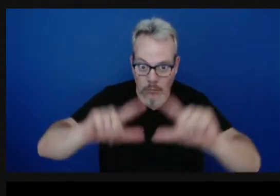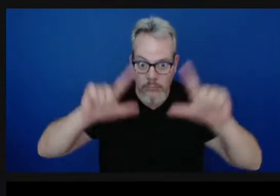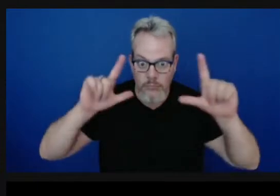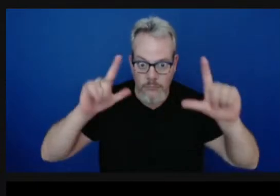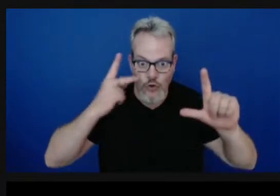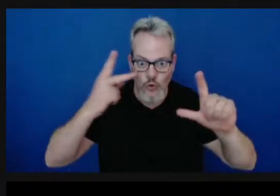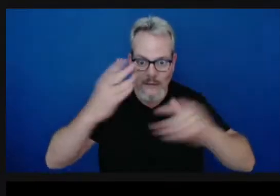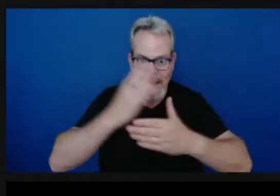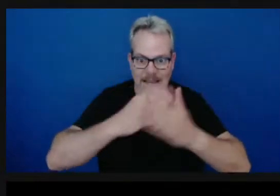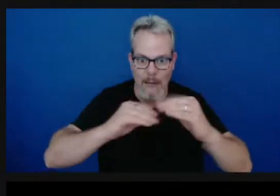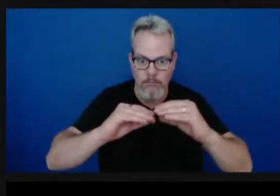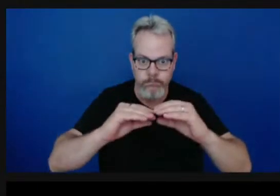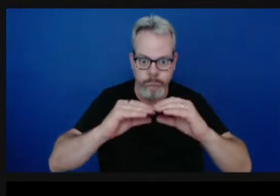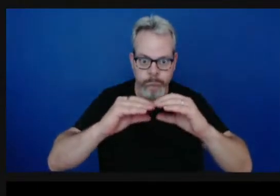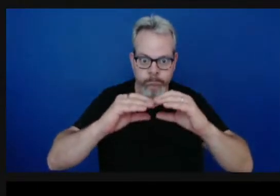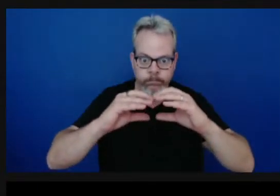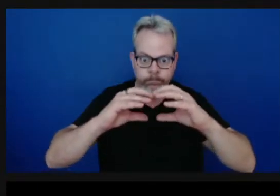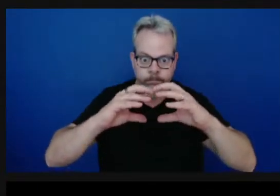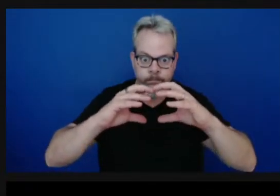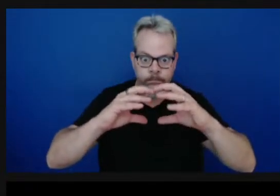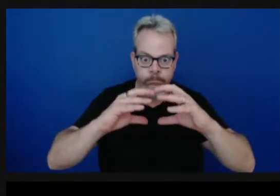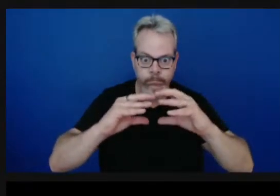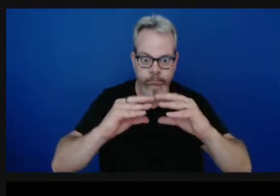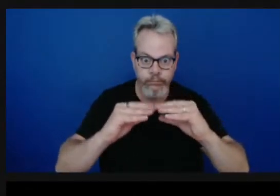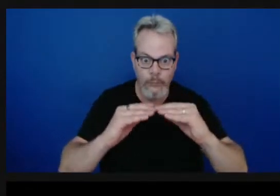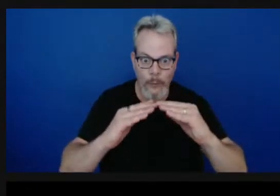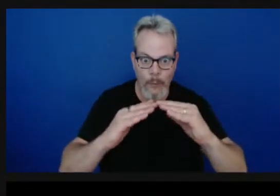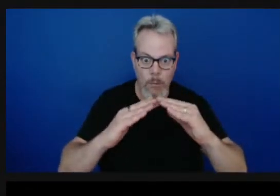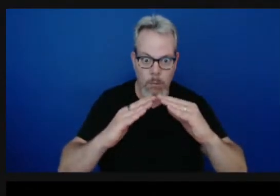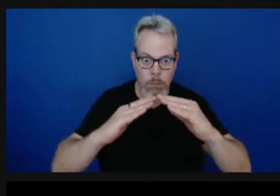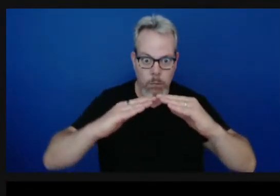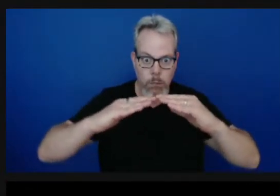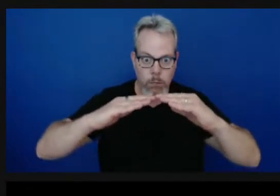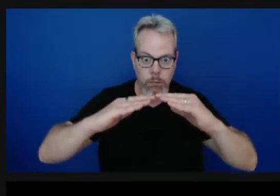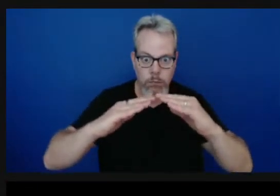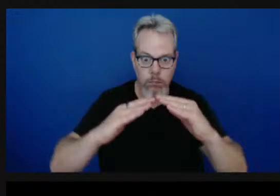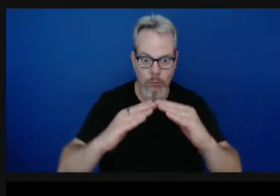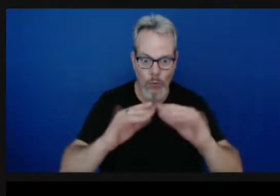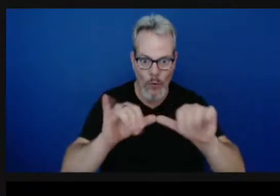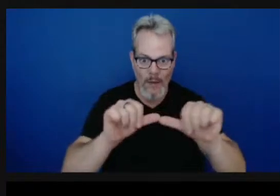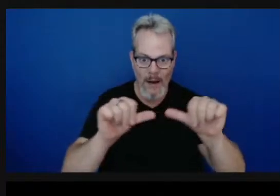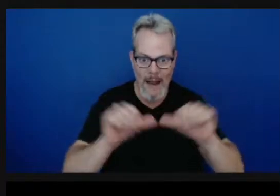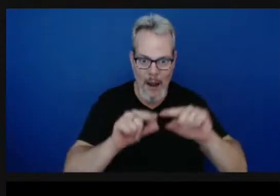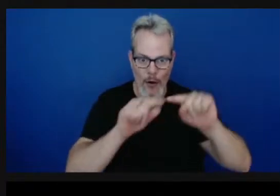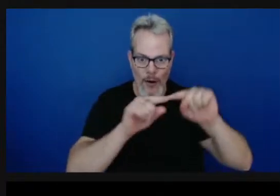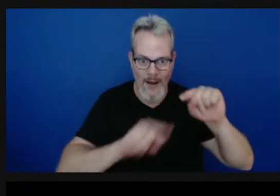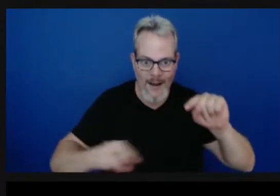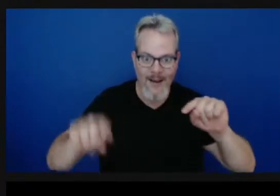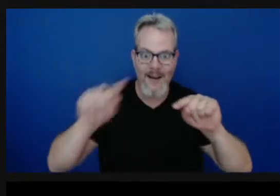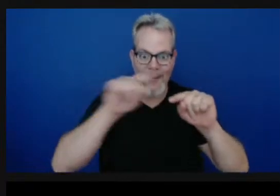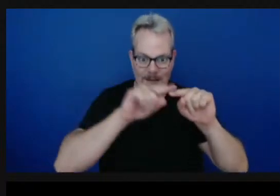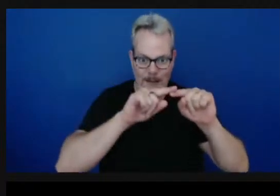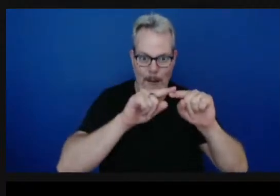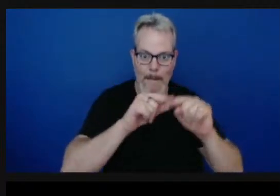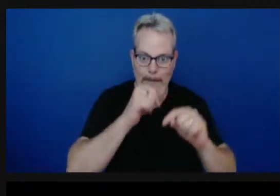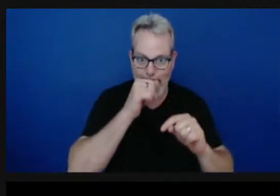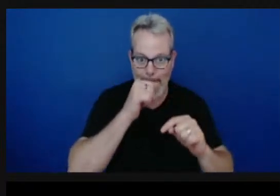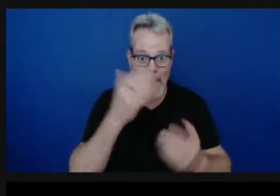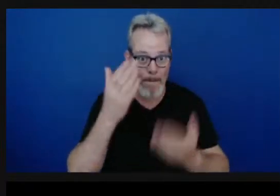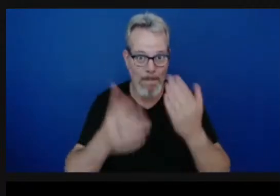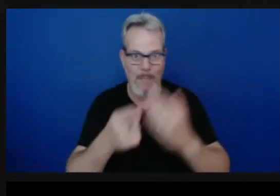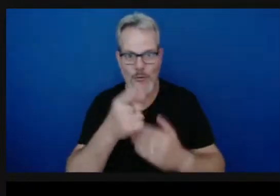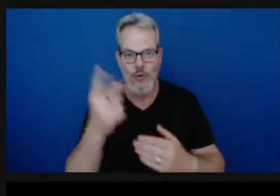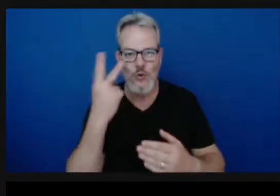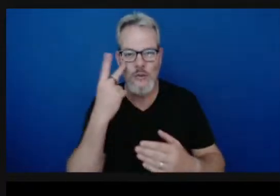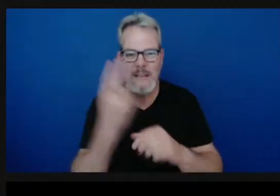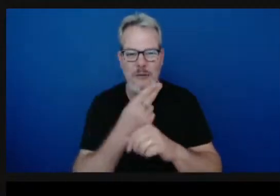swelling of the whole crater floor and this whole area more or less in here. And for those of you who maybe are on smaller screens, I'll